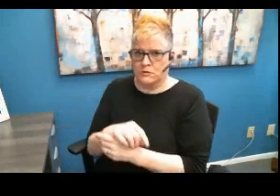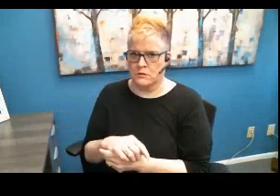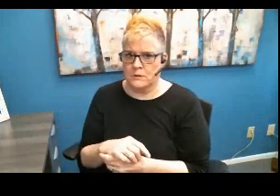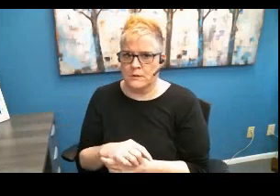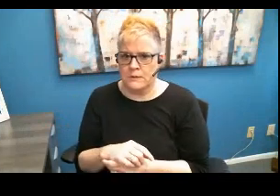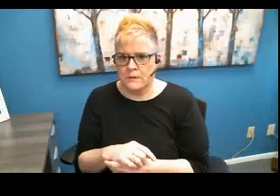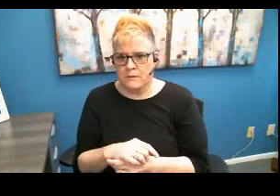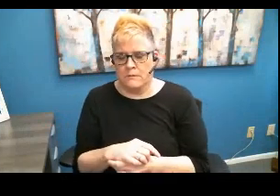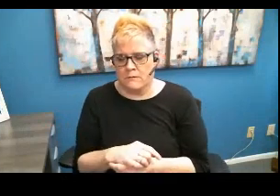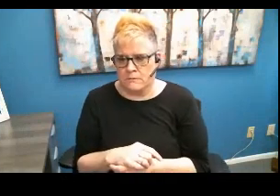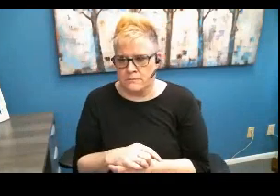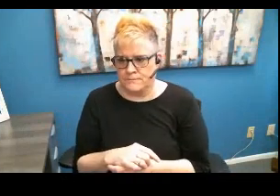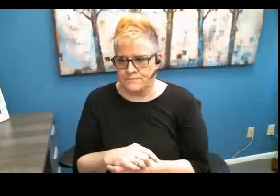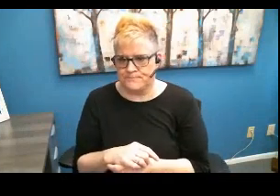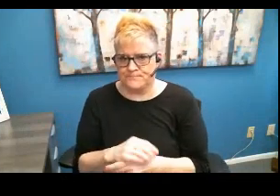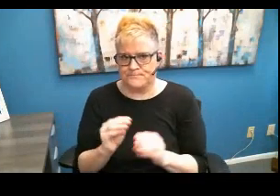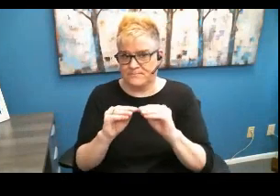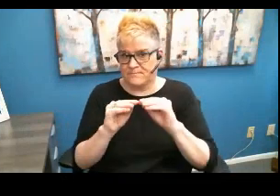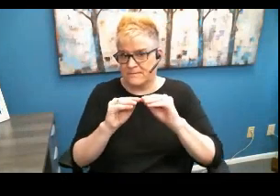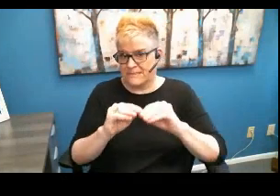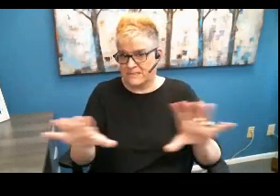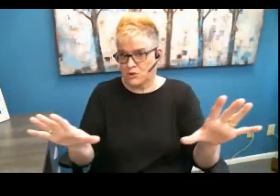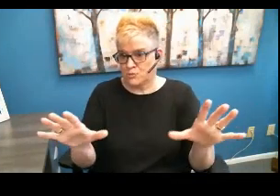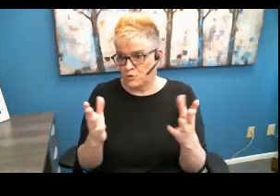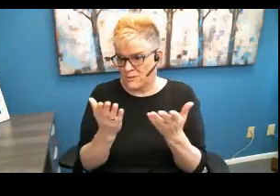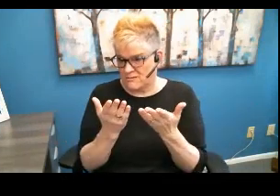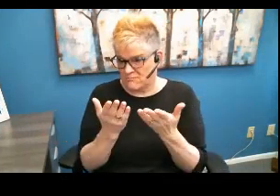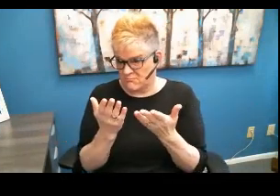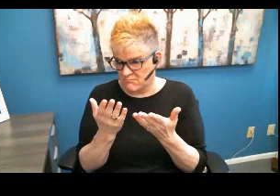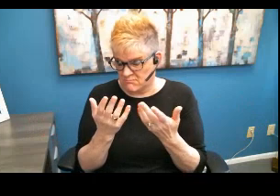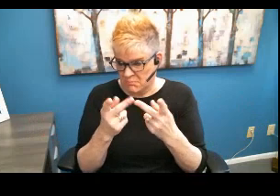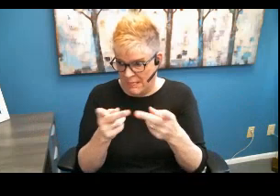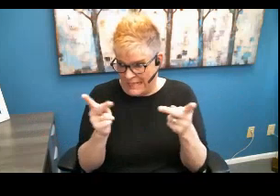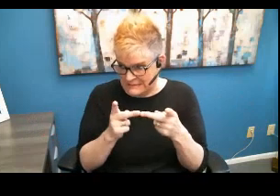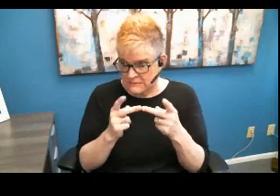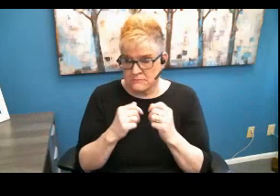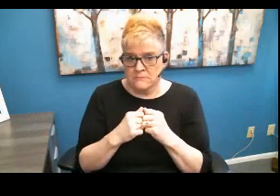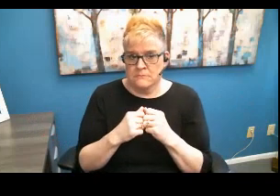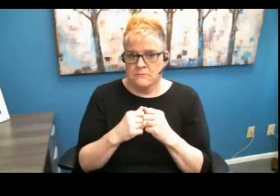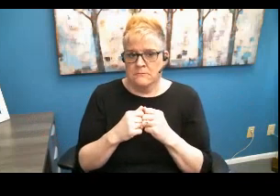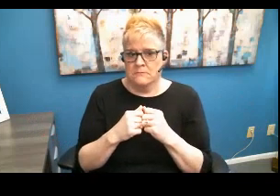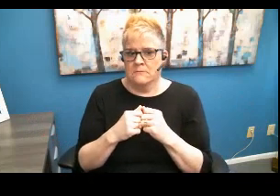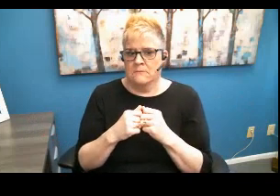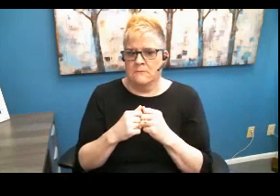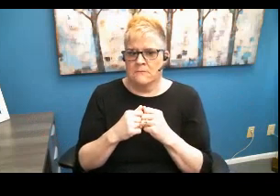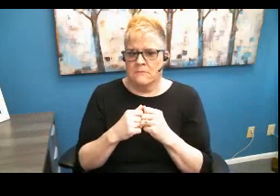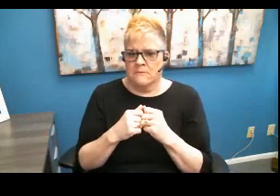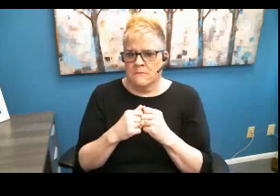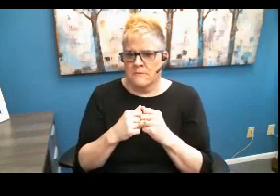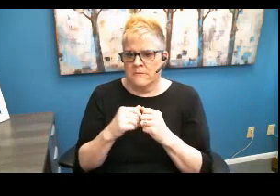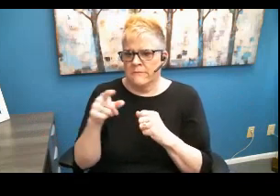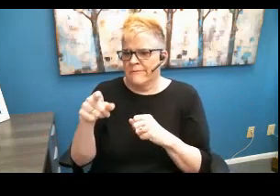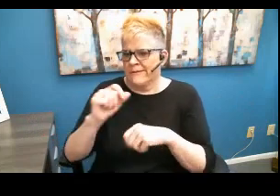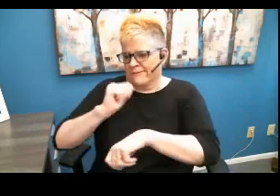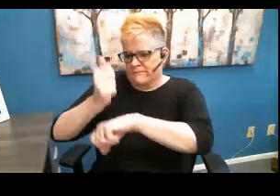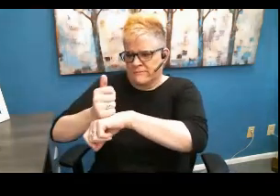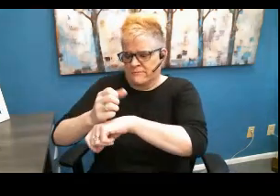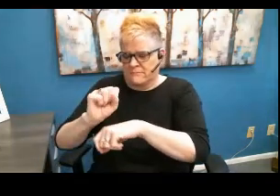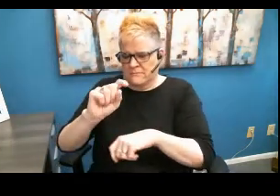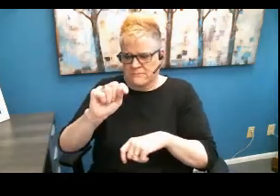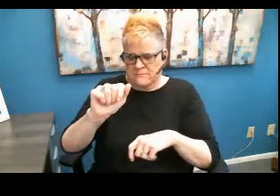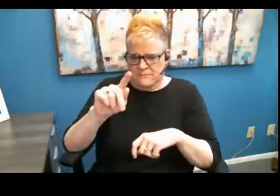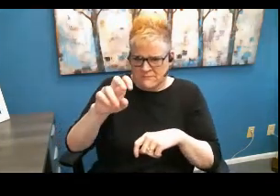Next, we have our distribution facilities. These are distribution mains and regulator stations. We distribute our